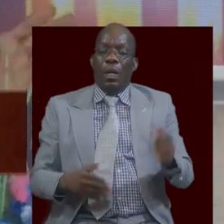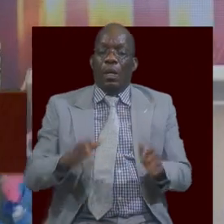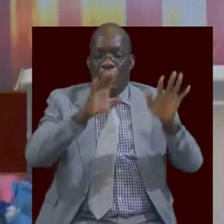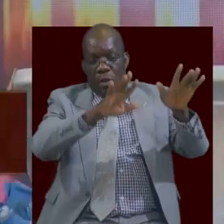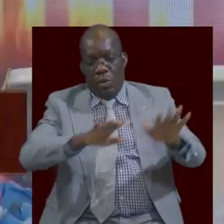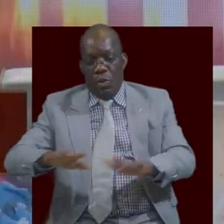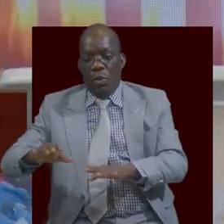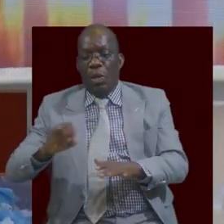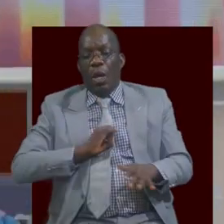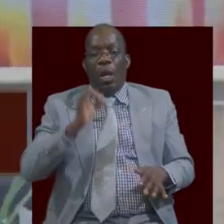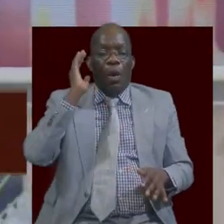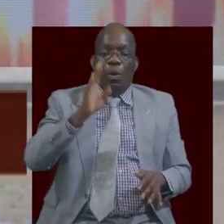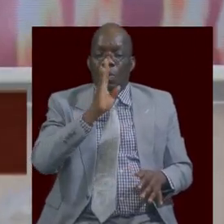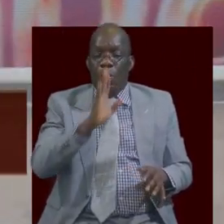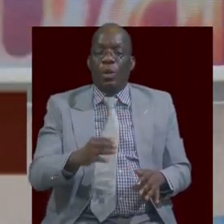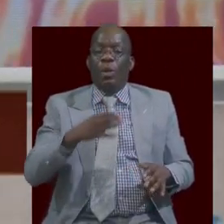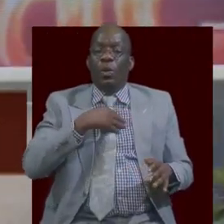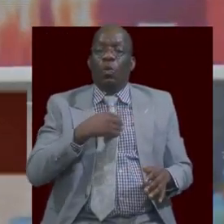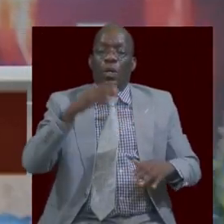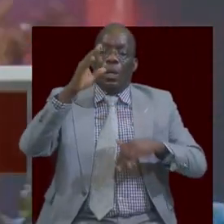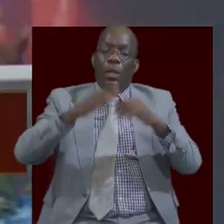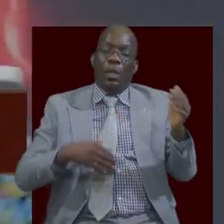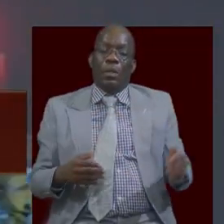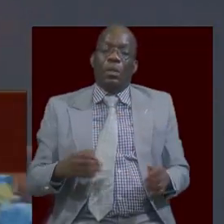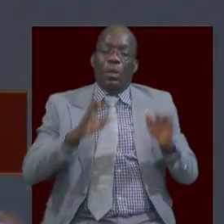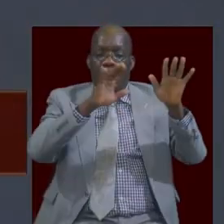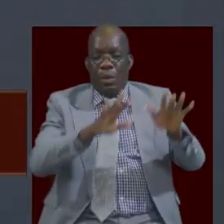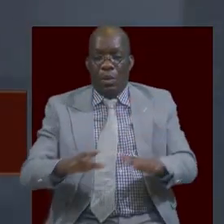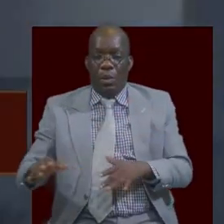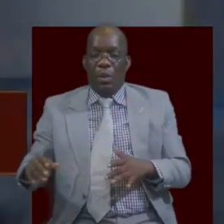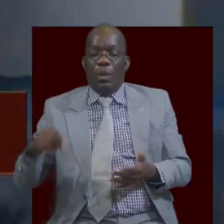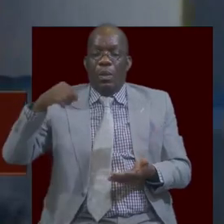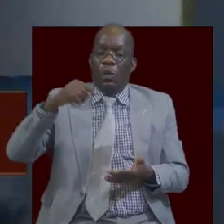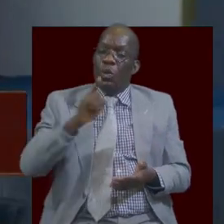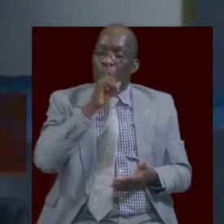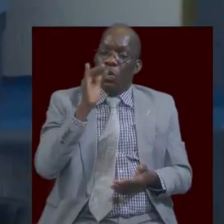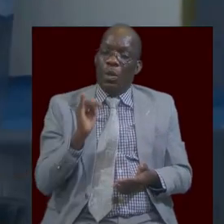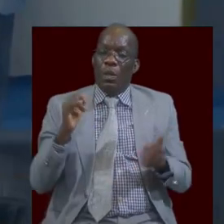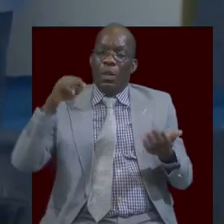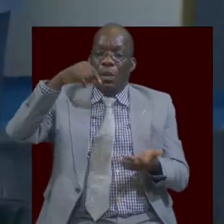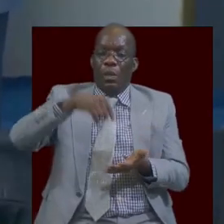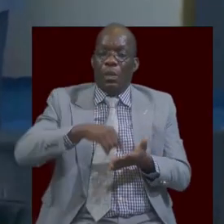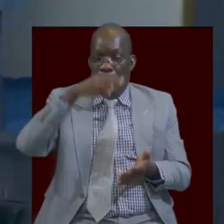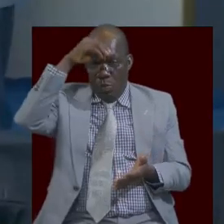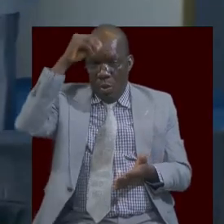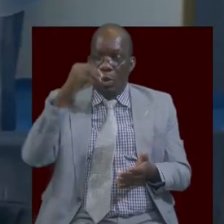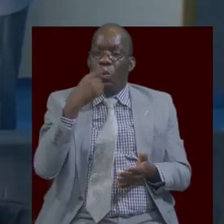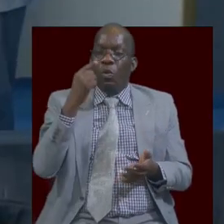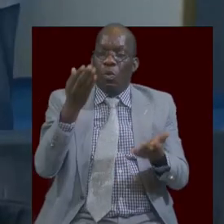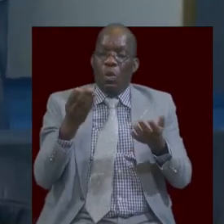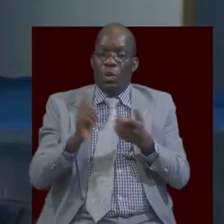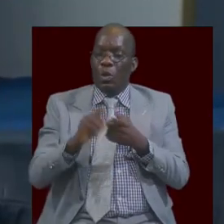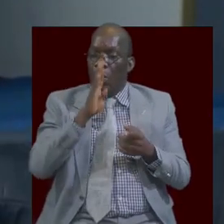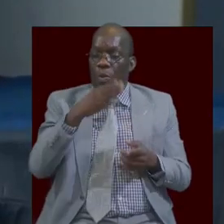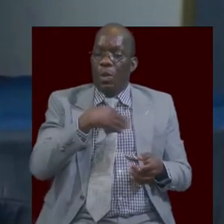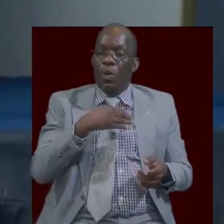whiter than snow. Actually, this man who wants to be whiter than snow now, he had been